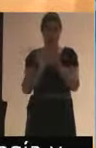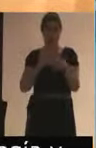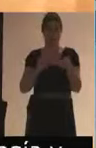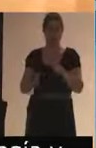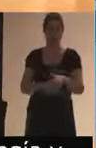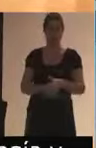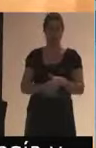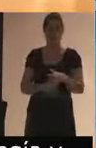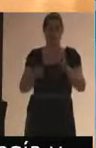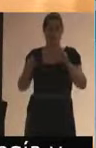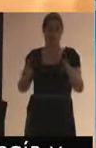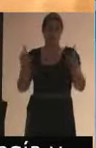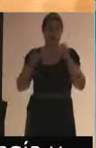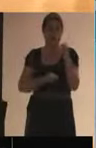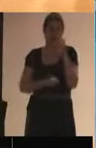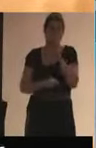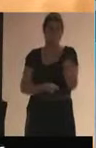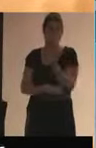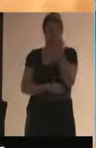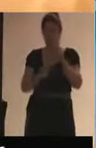would help us compare the different